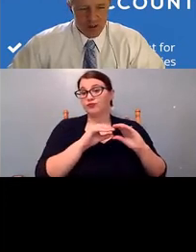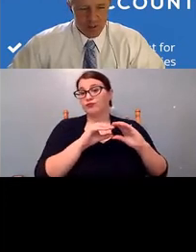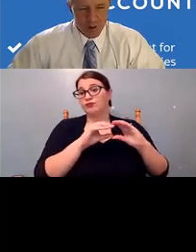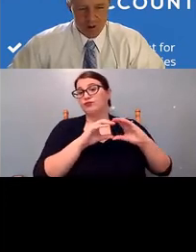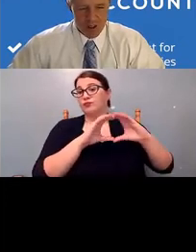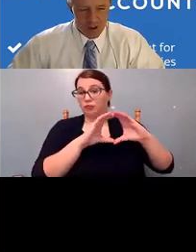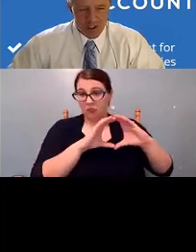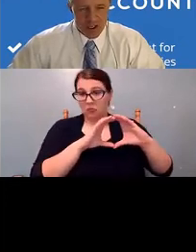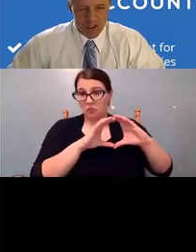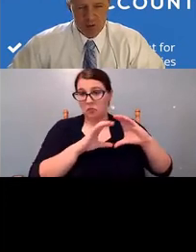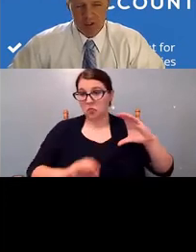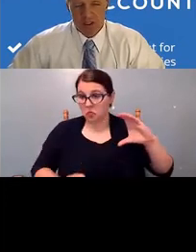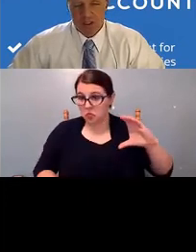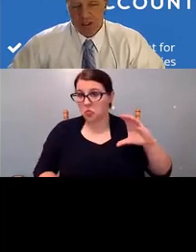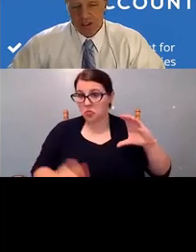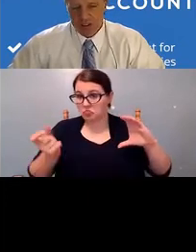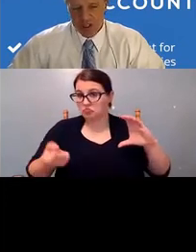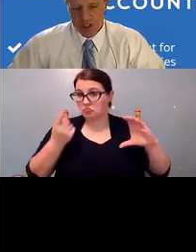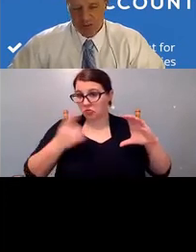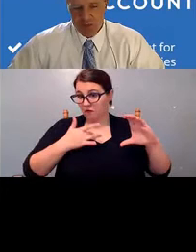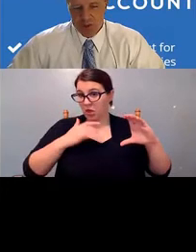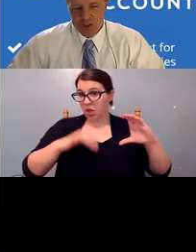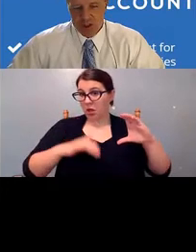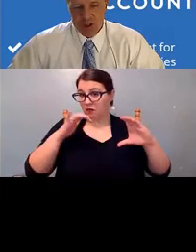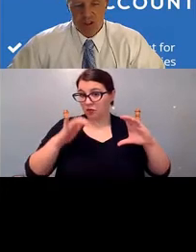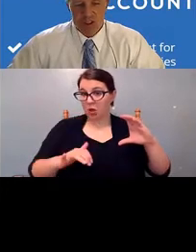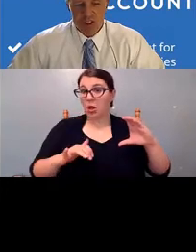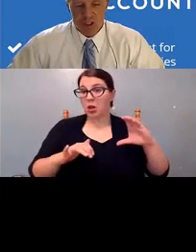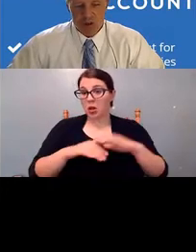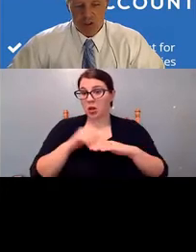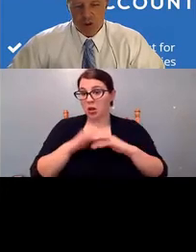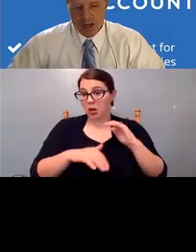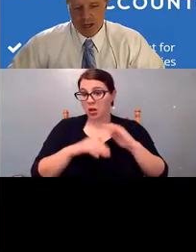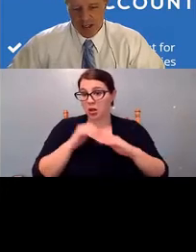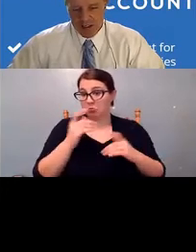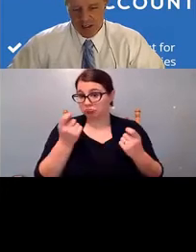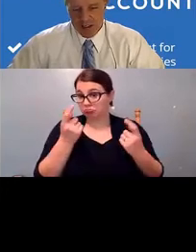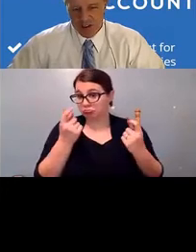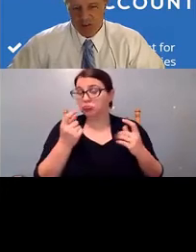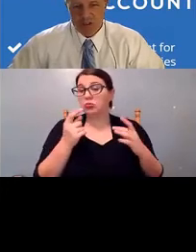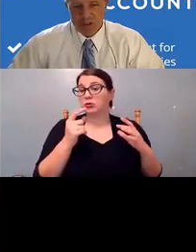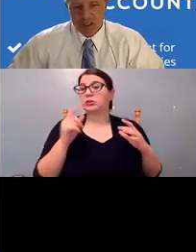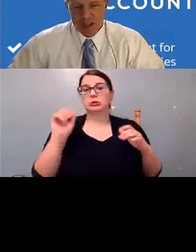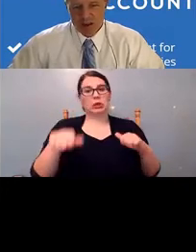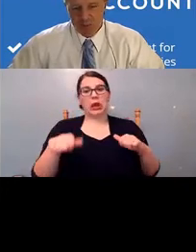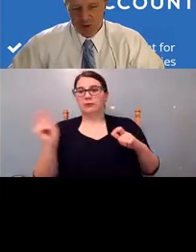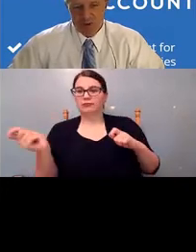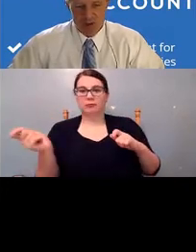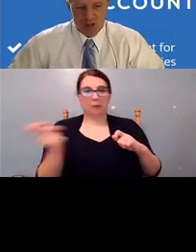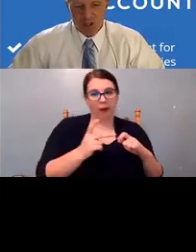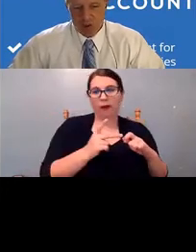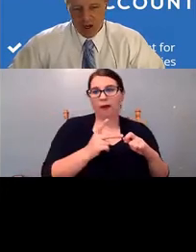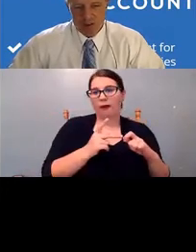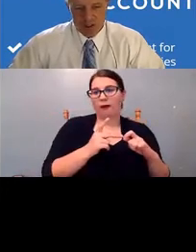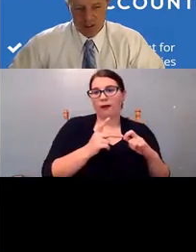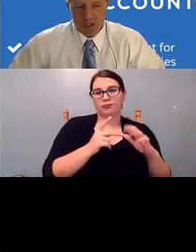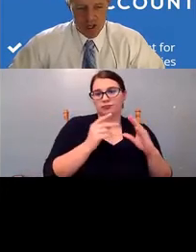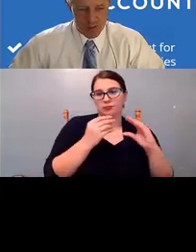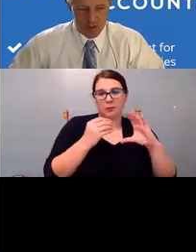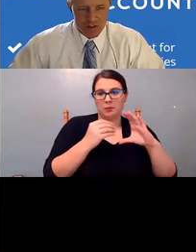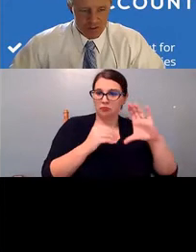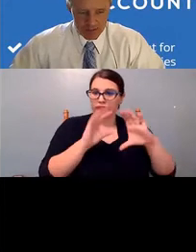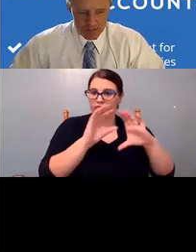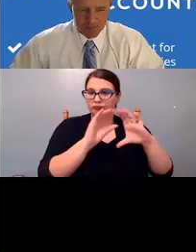more comfortable with understanding what these investment options are, you can always go back into the system and move that money around to